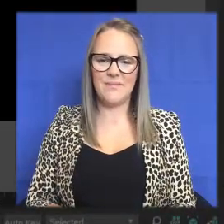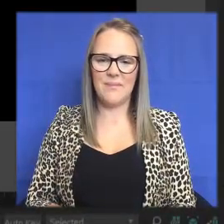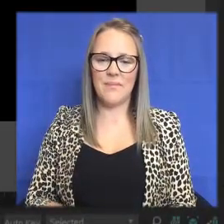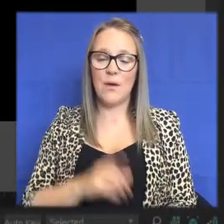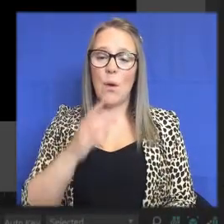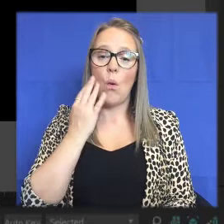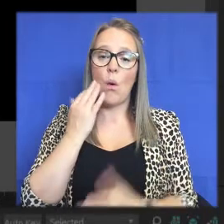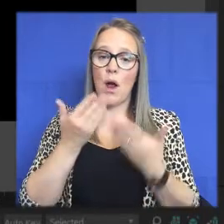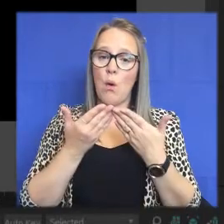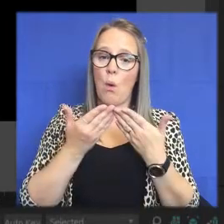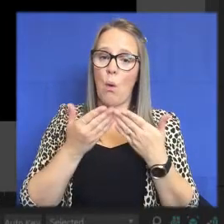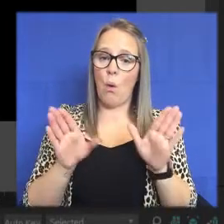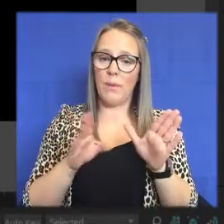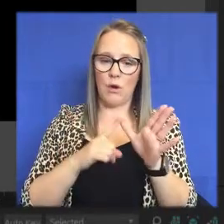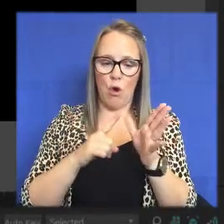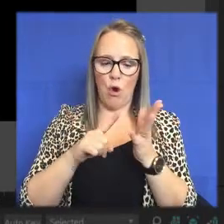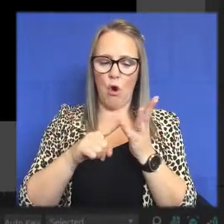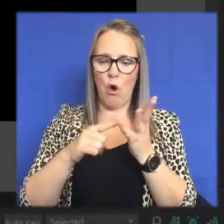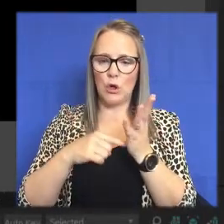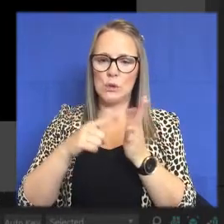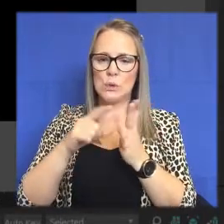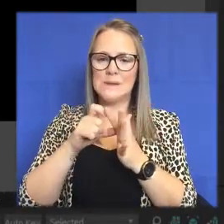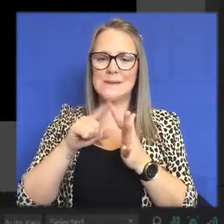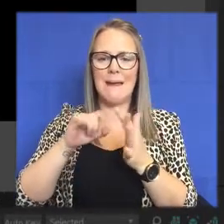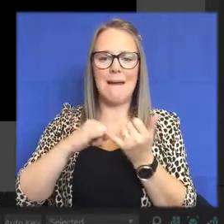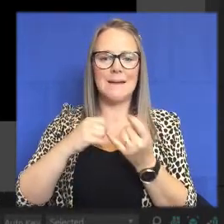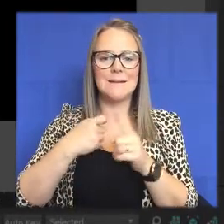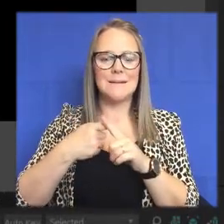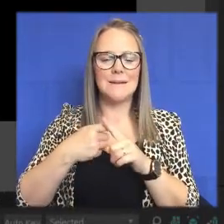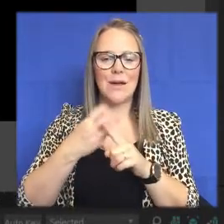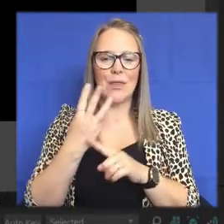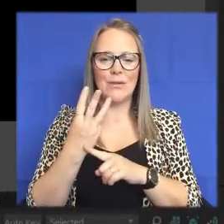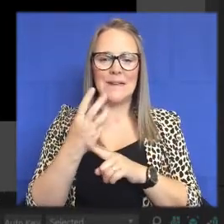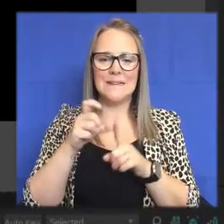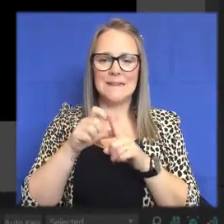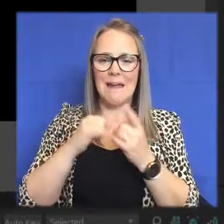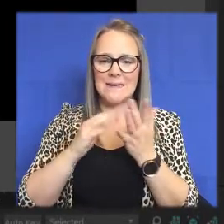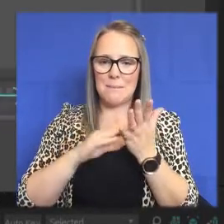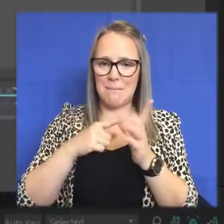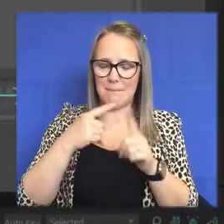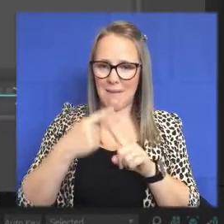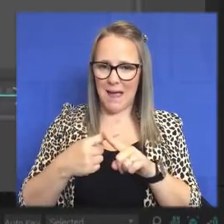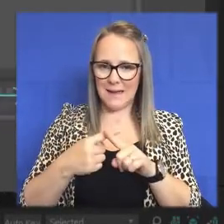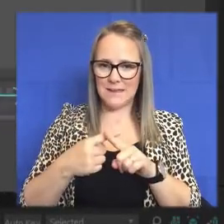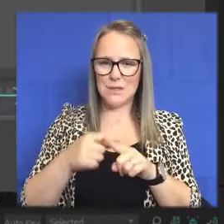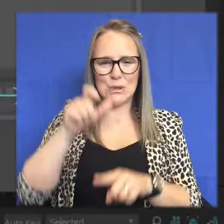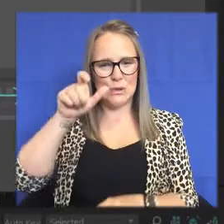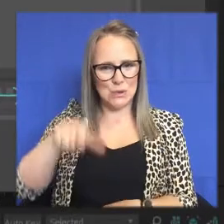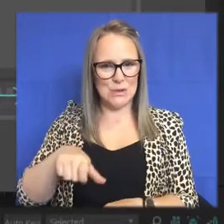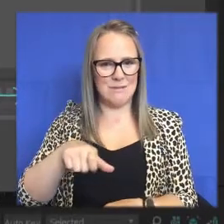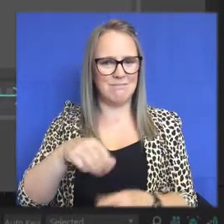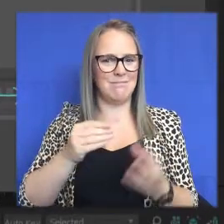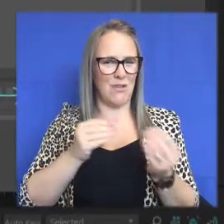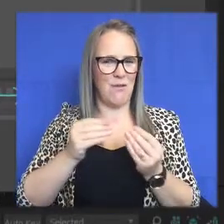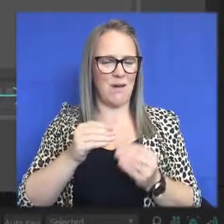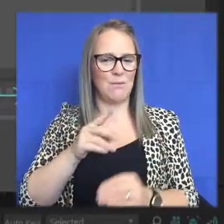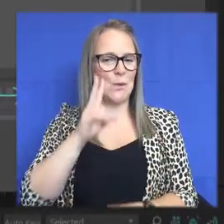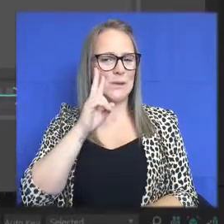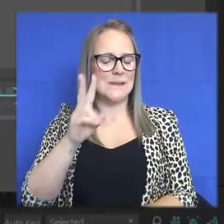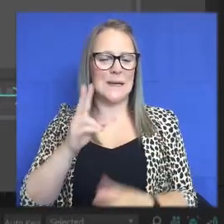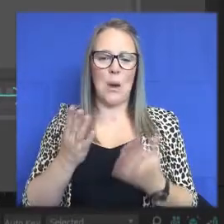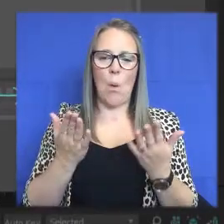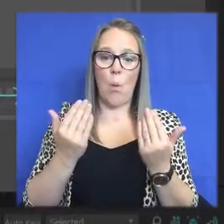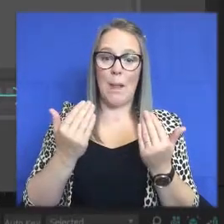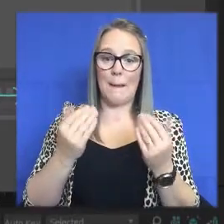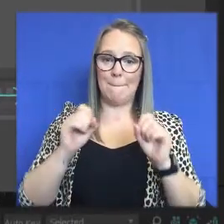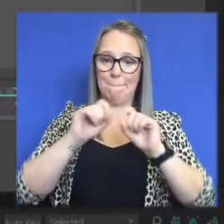as soon as you open up Autodesk 3D Studio Max, the student version, you'll be met with the welcome page and the splash